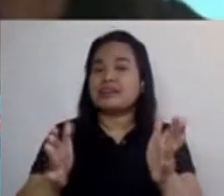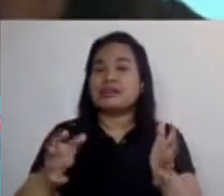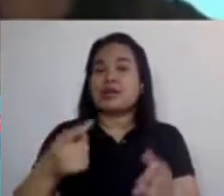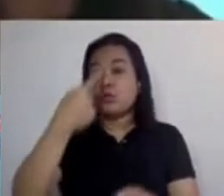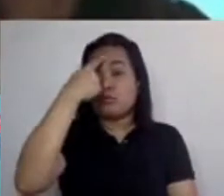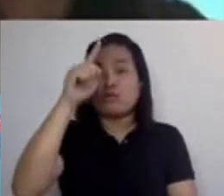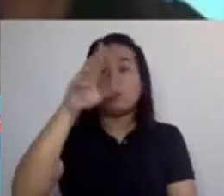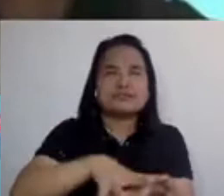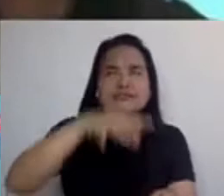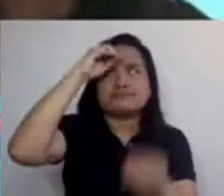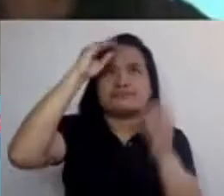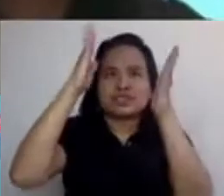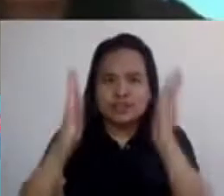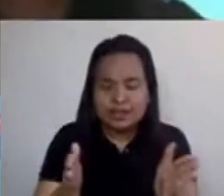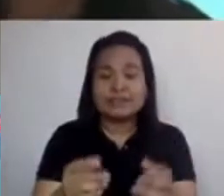to them